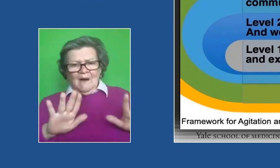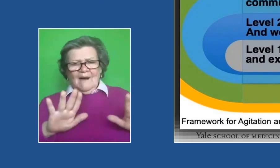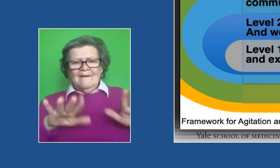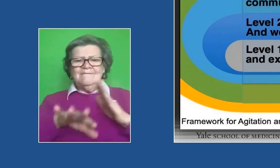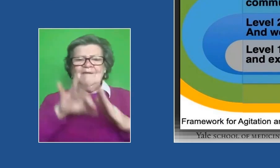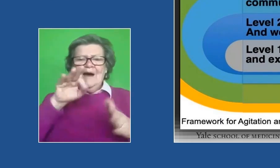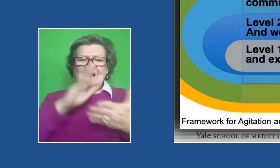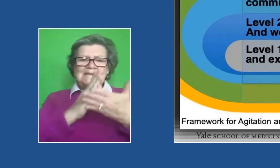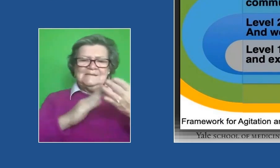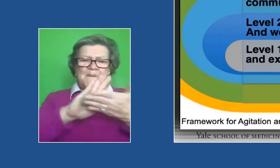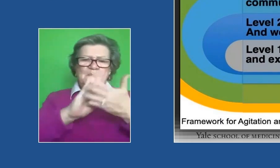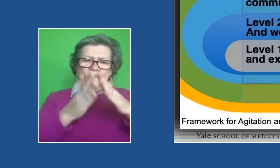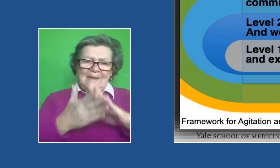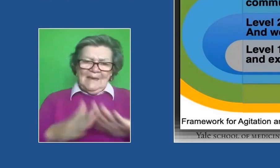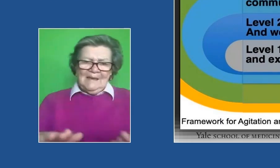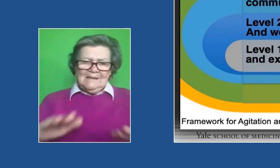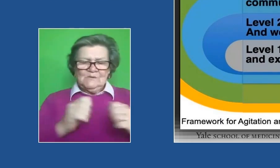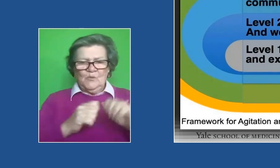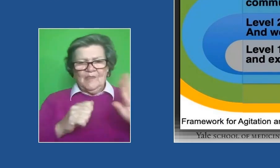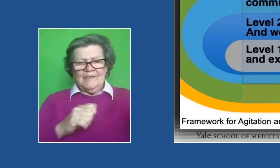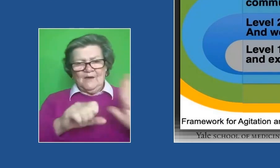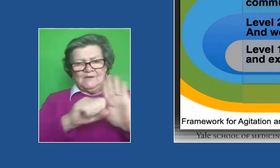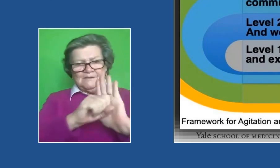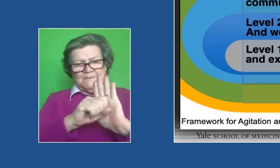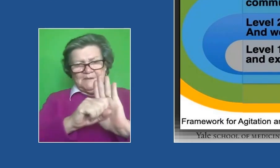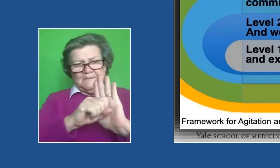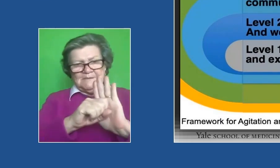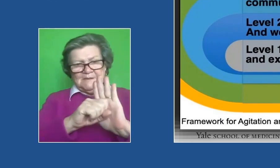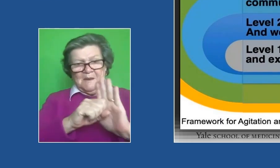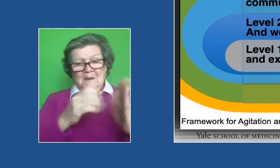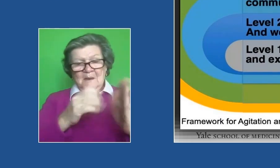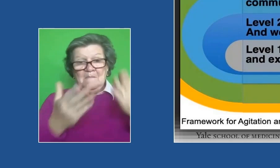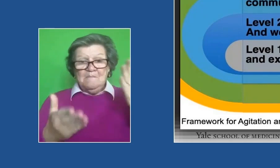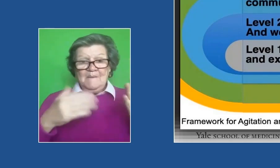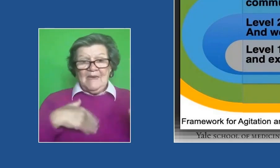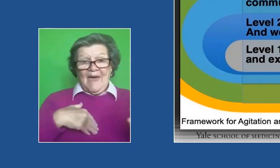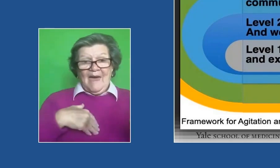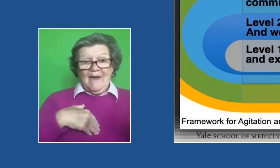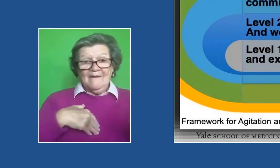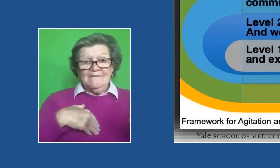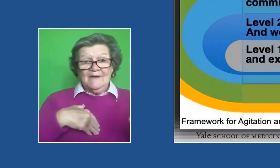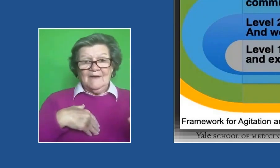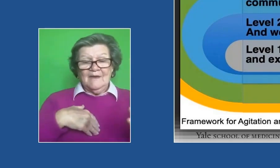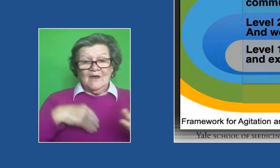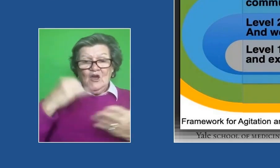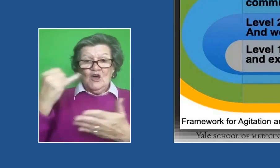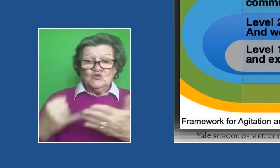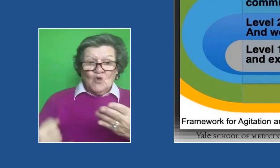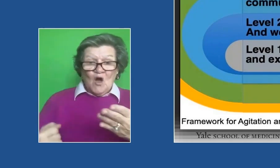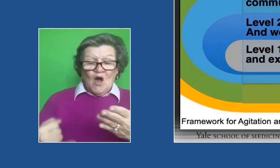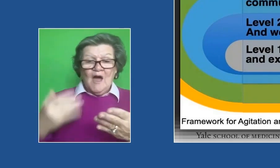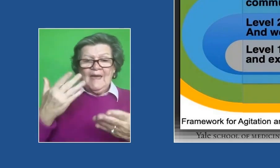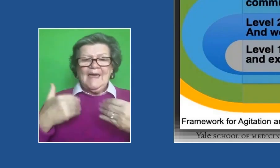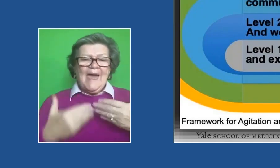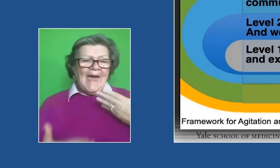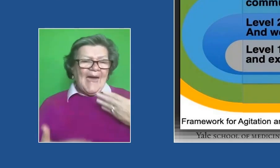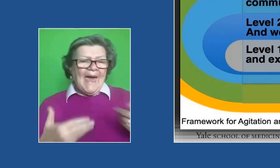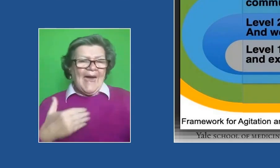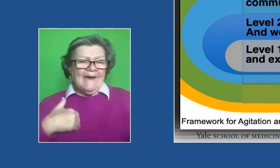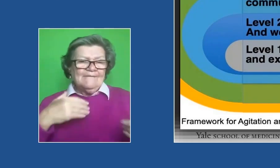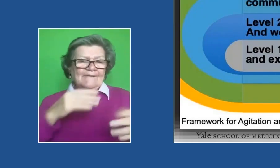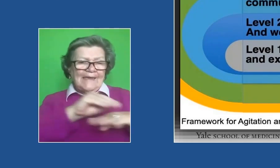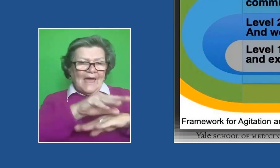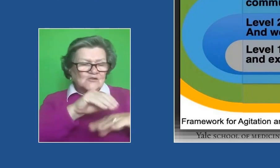in their symptoms. And this is maybe potentially having some drawing or having a milieu counselor who helps them cope with the symptoms while they're waiting